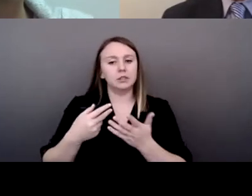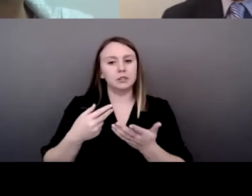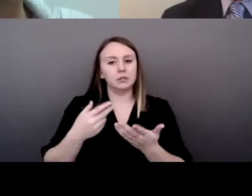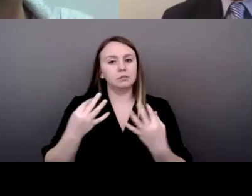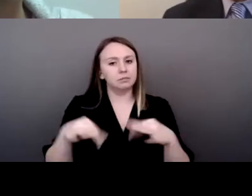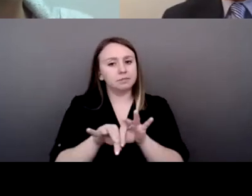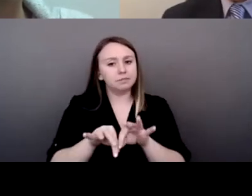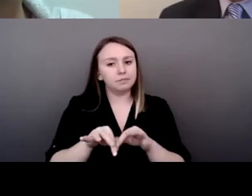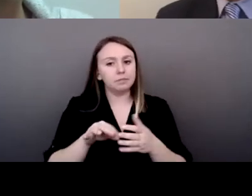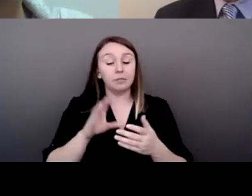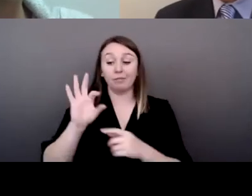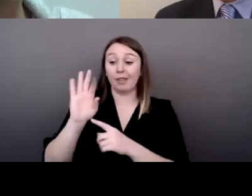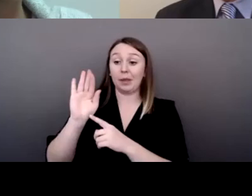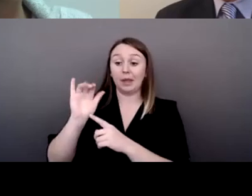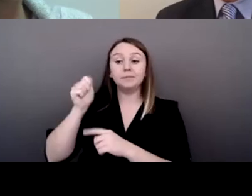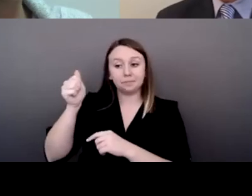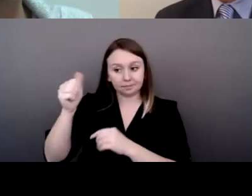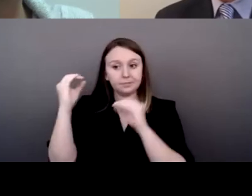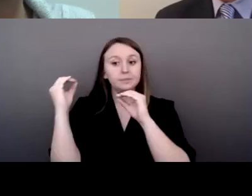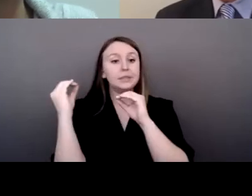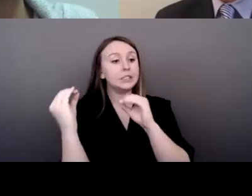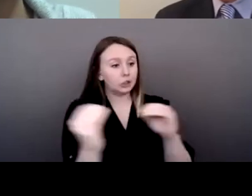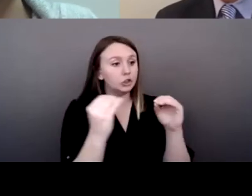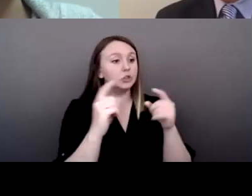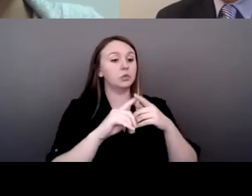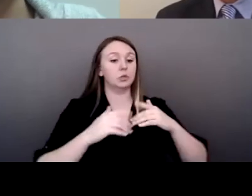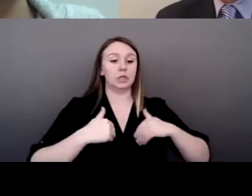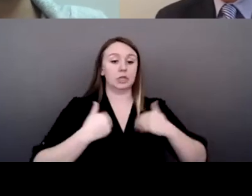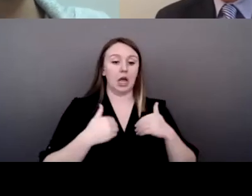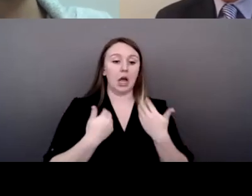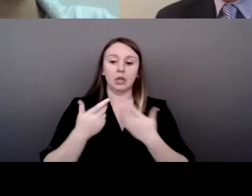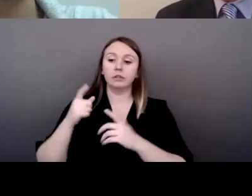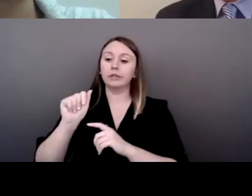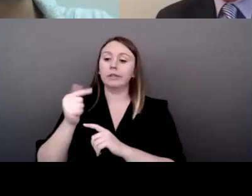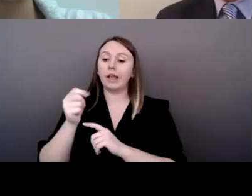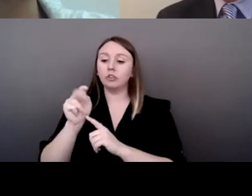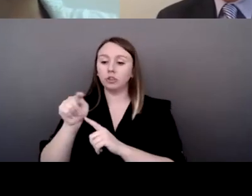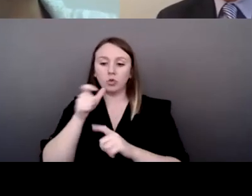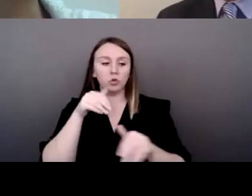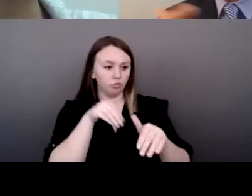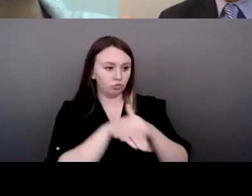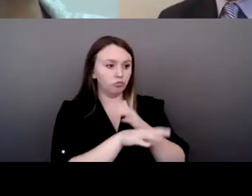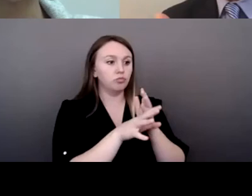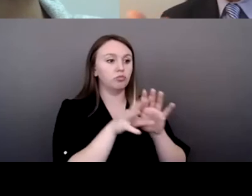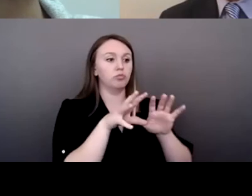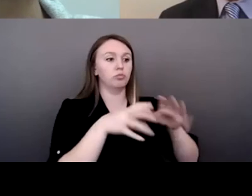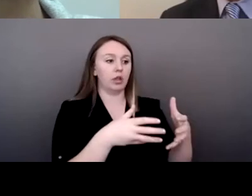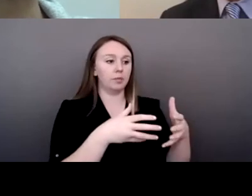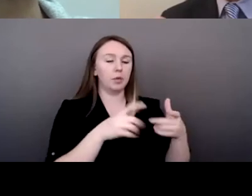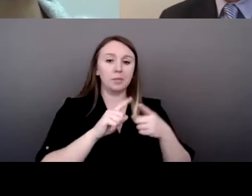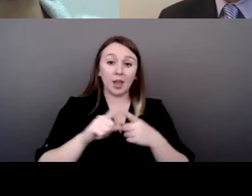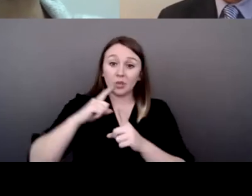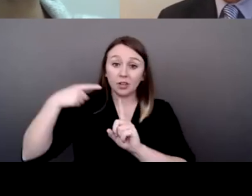FBI does teach that to young agents going in, but, you know, ultimately we need to do better in